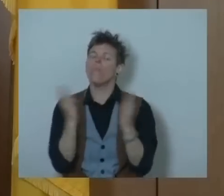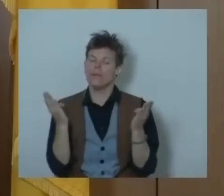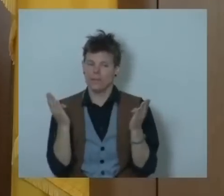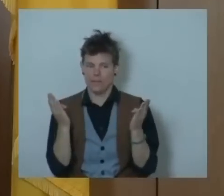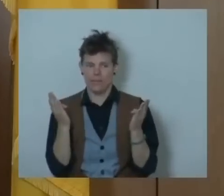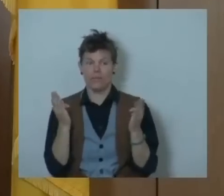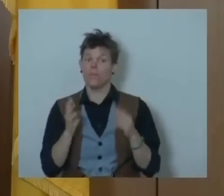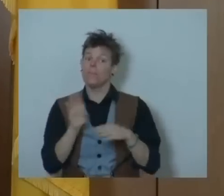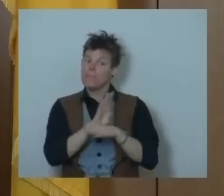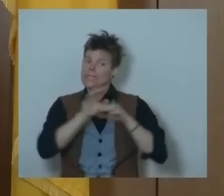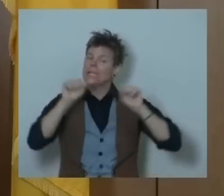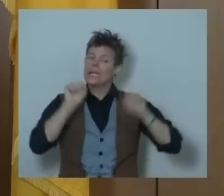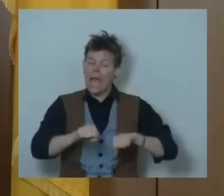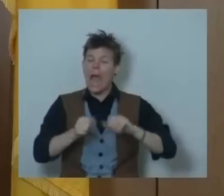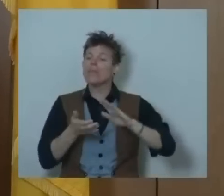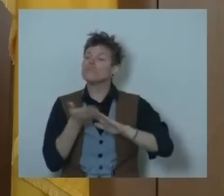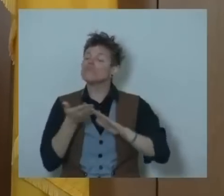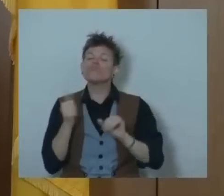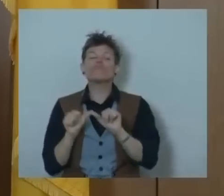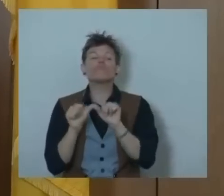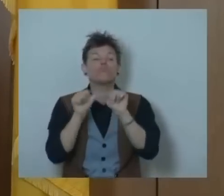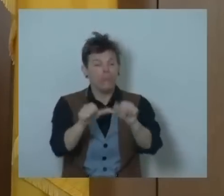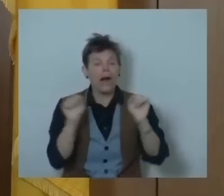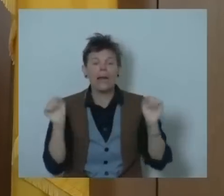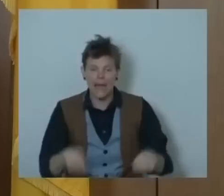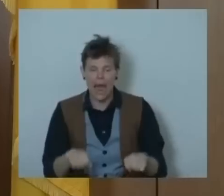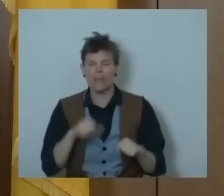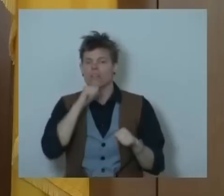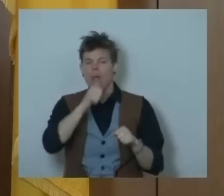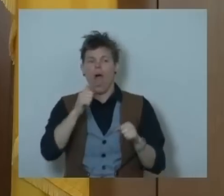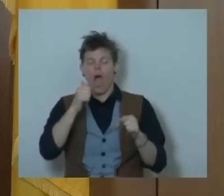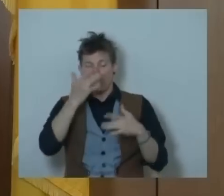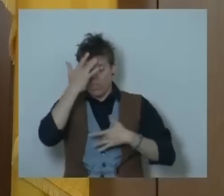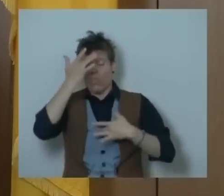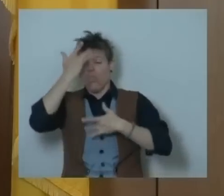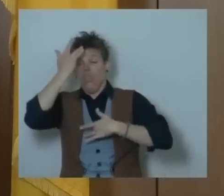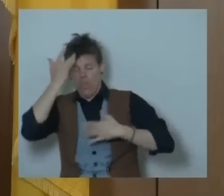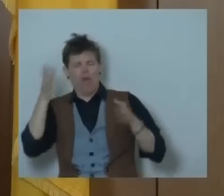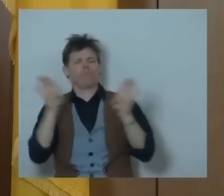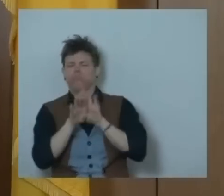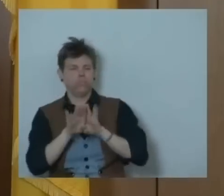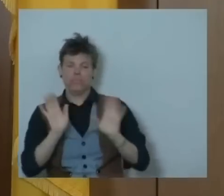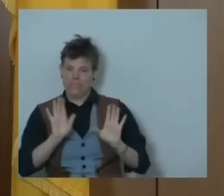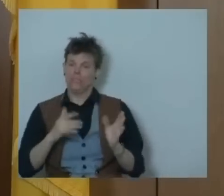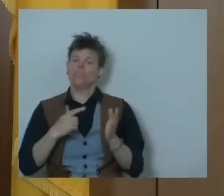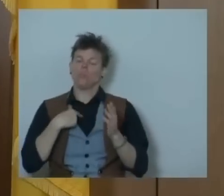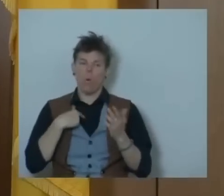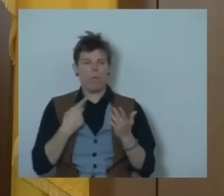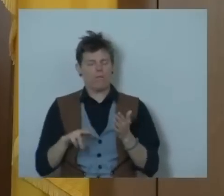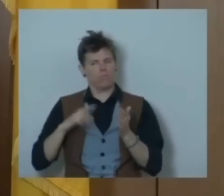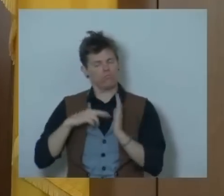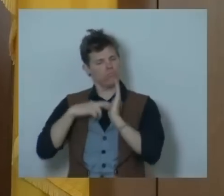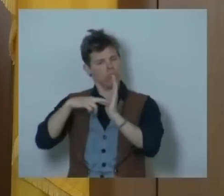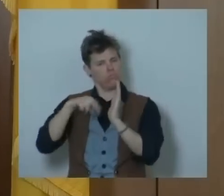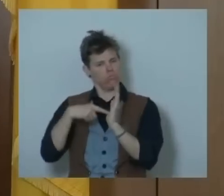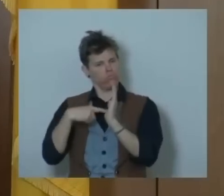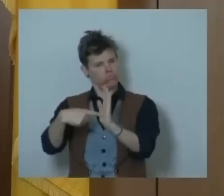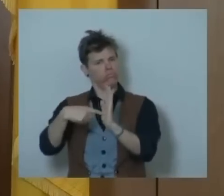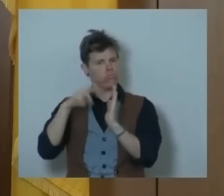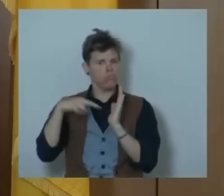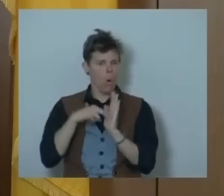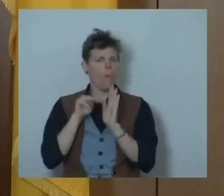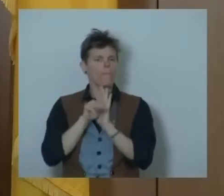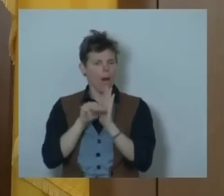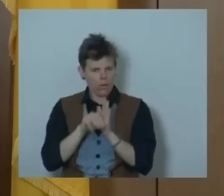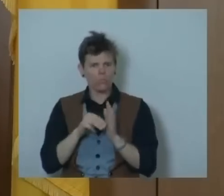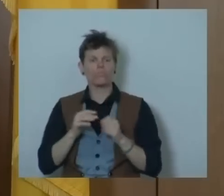they can start to be in business. So that's how I think about it. I have a role, just by having access to this homemade mask,